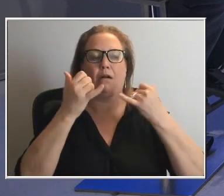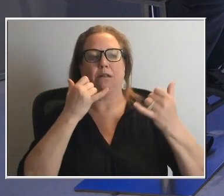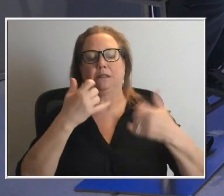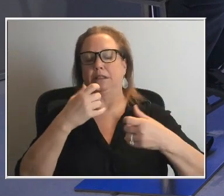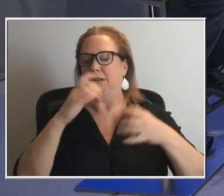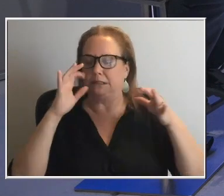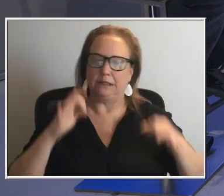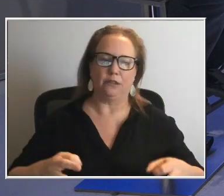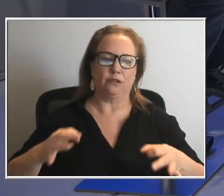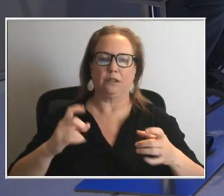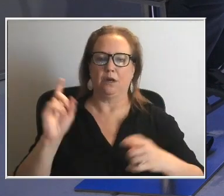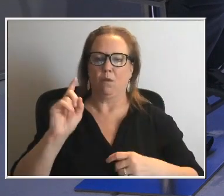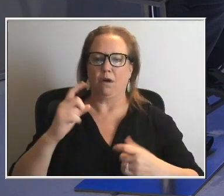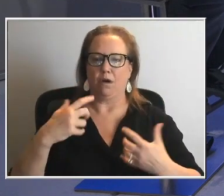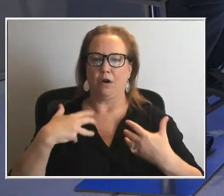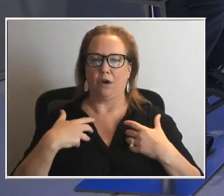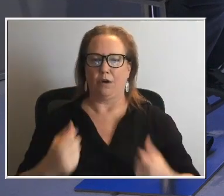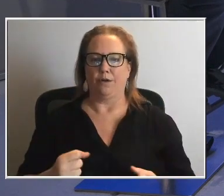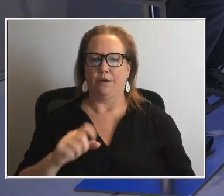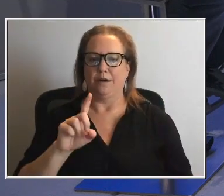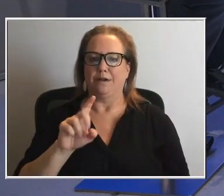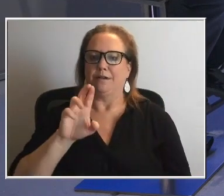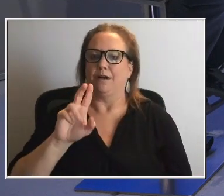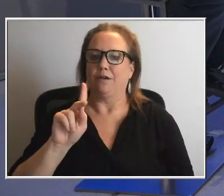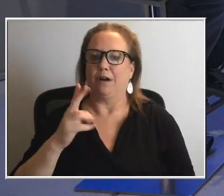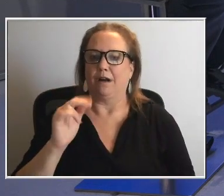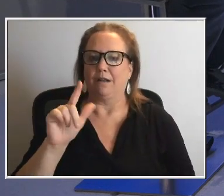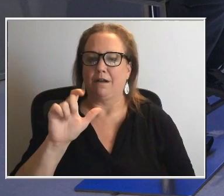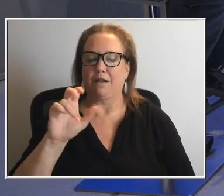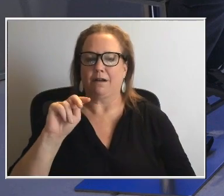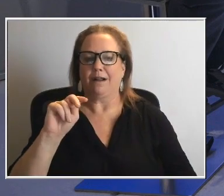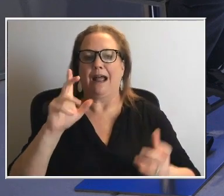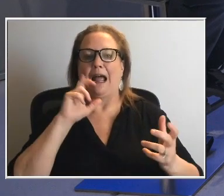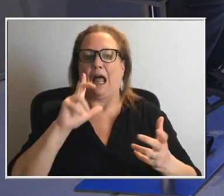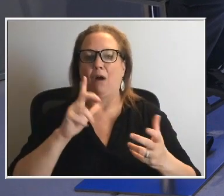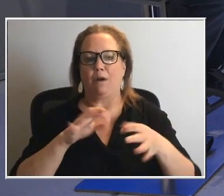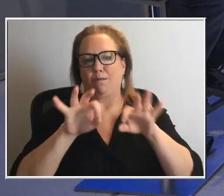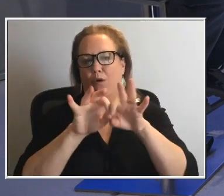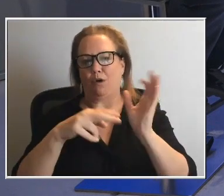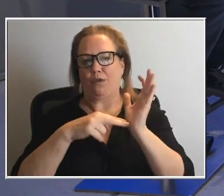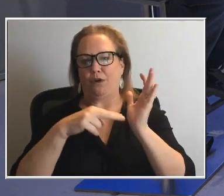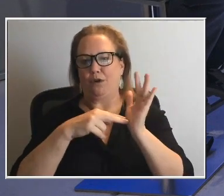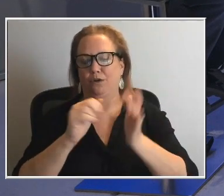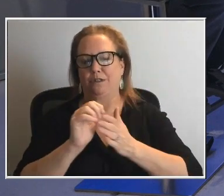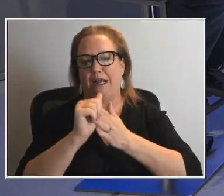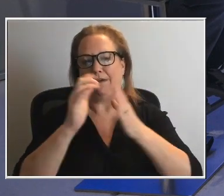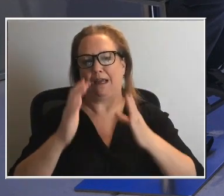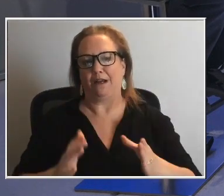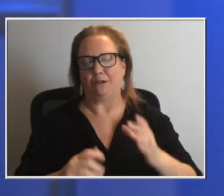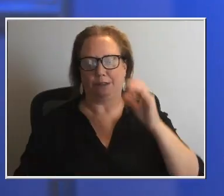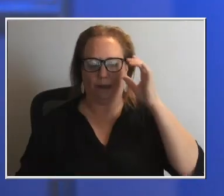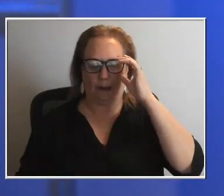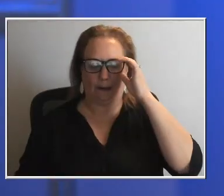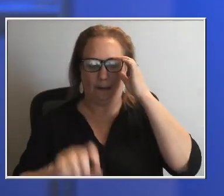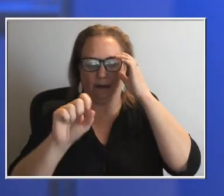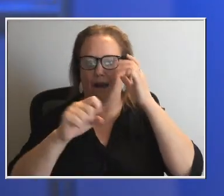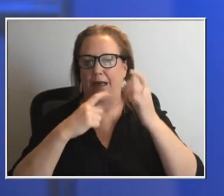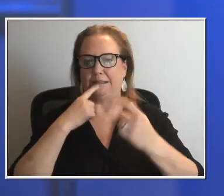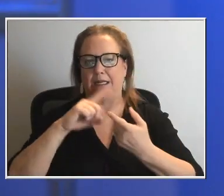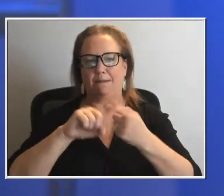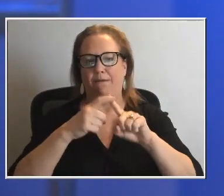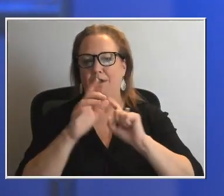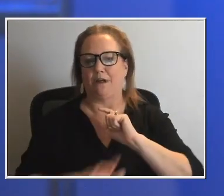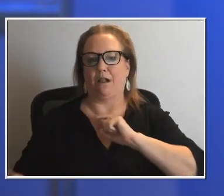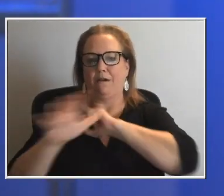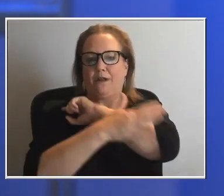go, especially when their health is involved. Dr. Cacarala, how important are nurse navigators here at the health system, the Cancer Center? Yeah, I say to my friends around the country who don't